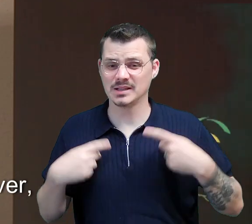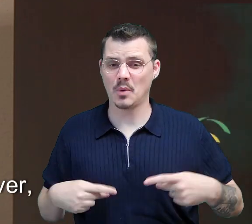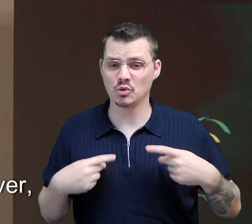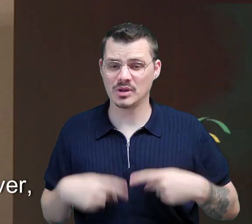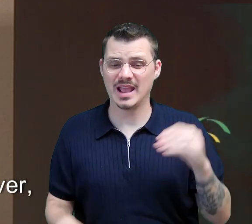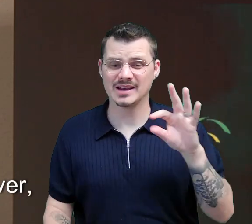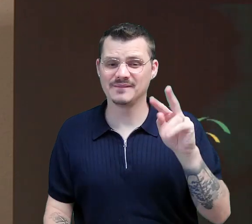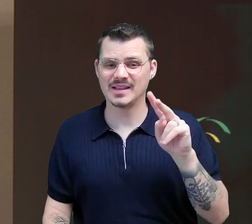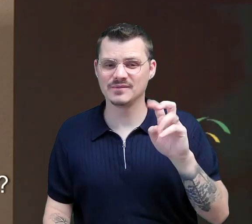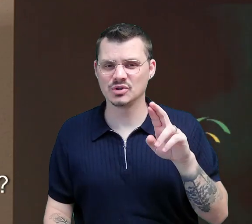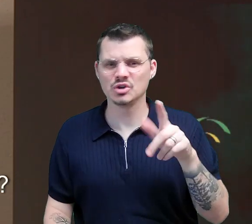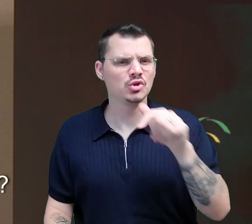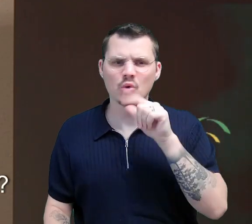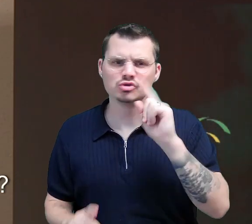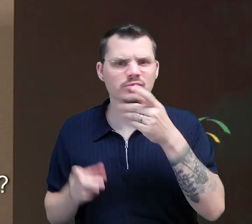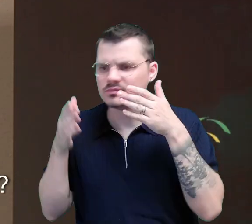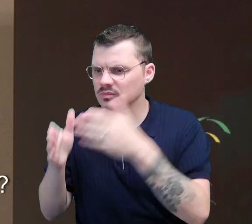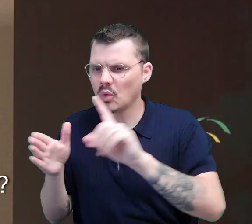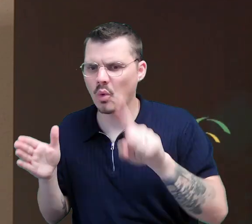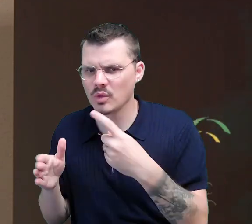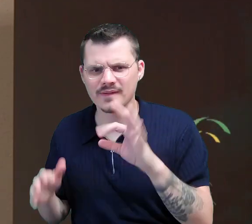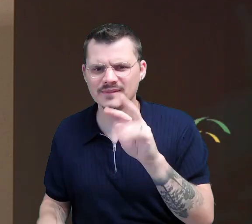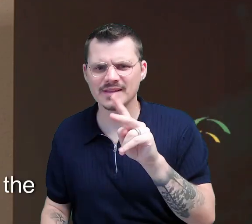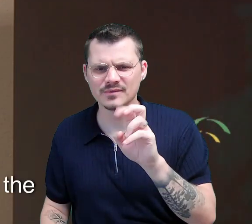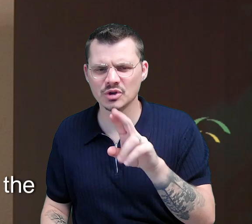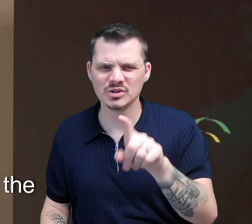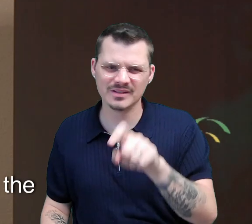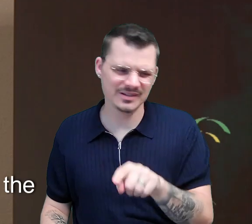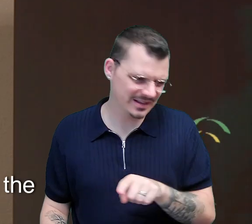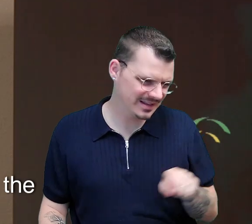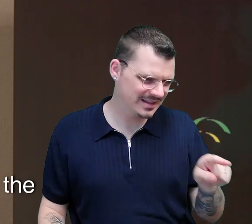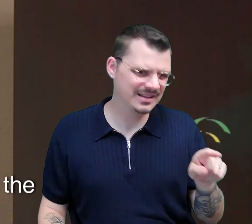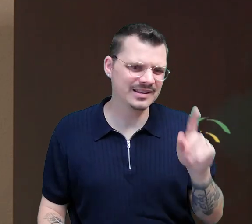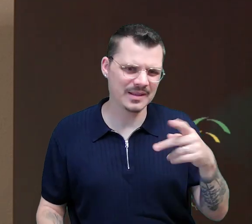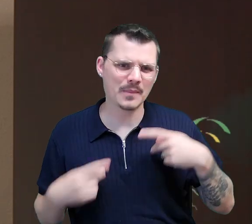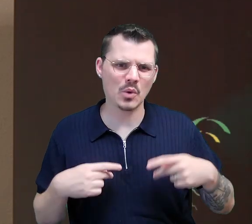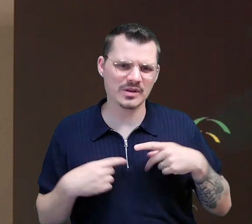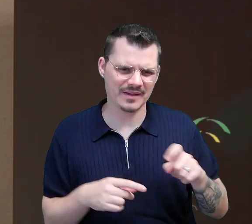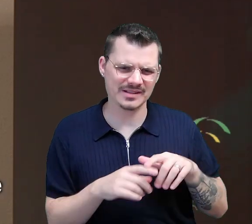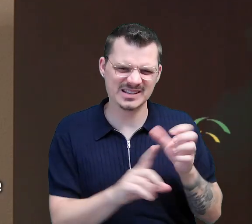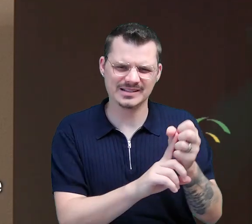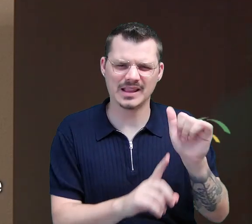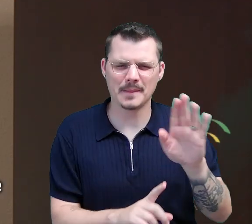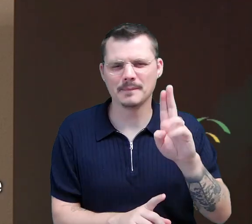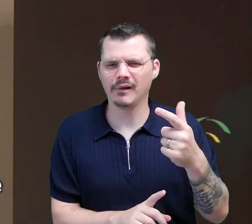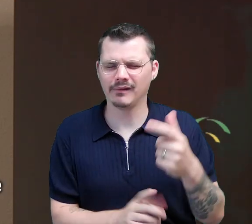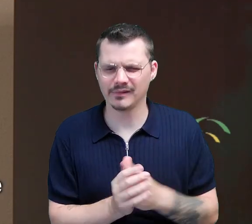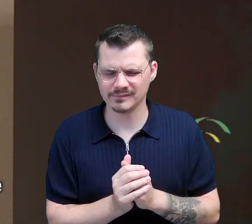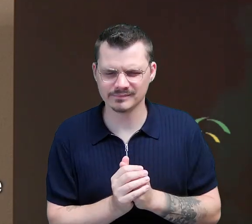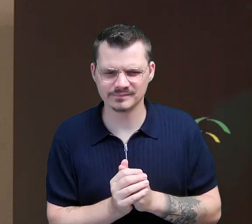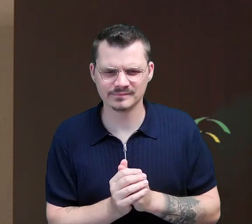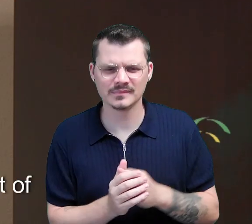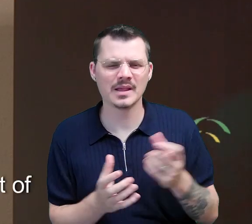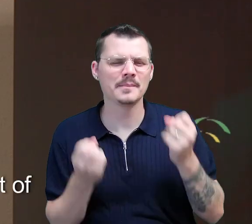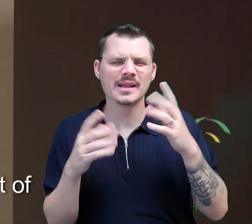pneumonia and a fever, you don't just treat the fever, right? You got to kill the bug that's causing the pneumonia. There's a lot of other things